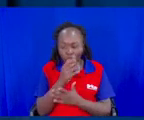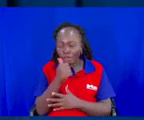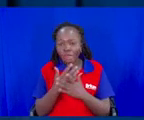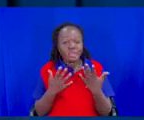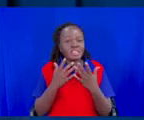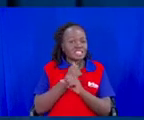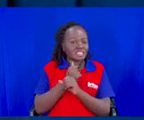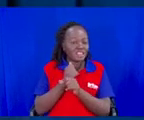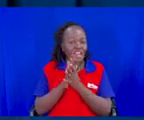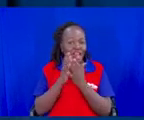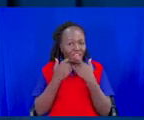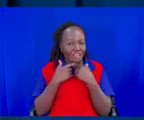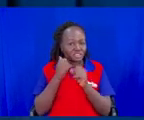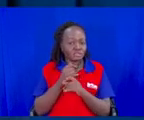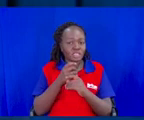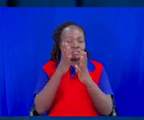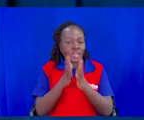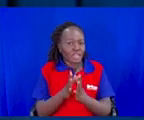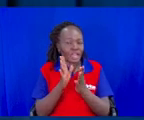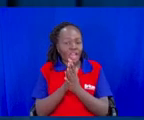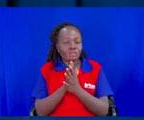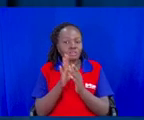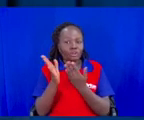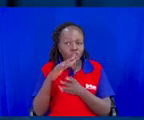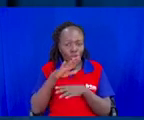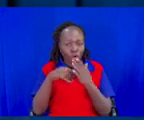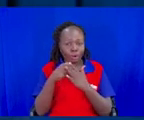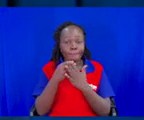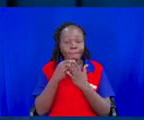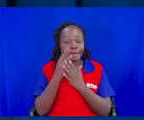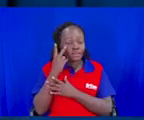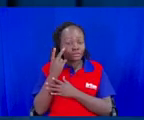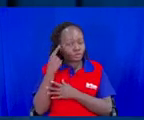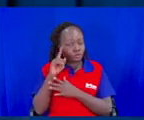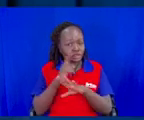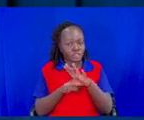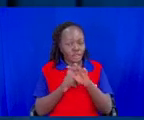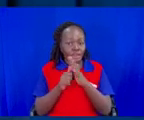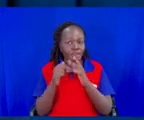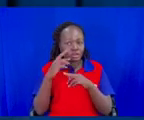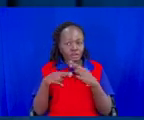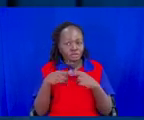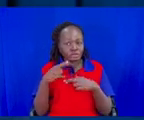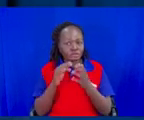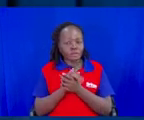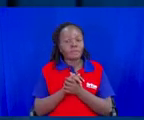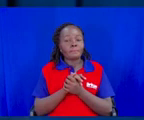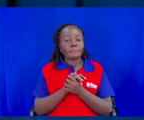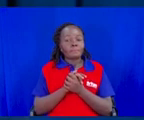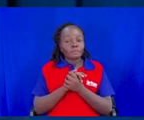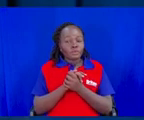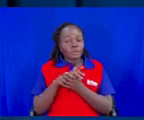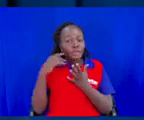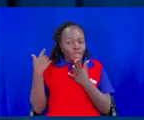and accountability and collection of all the income due for the period under review. So as at the